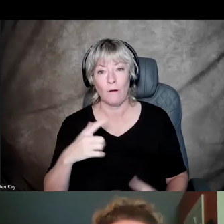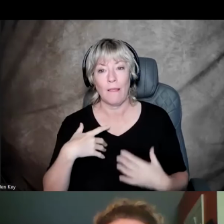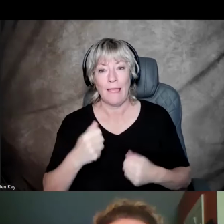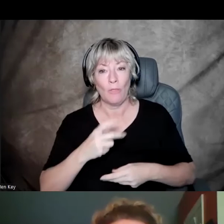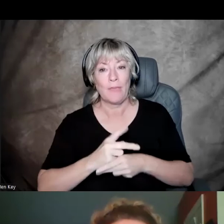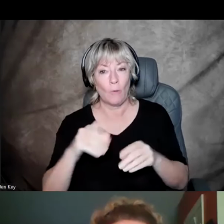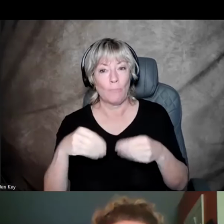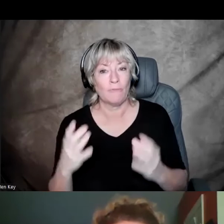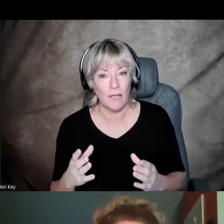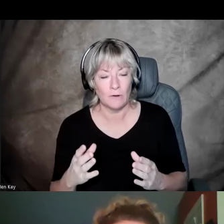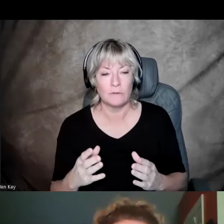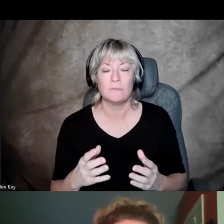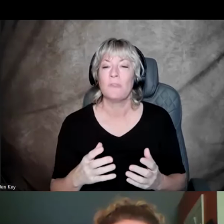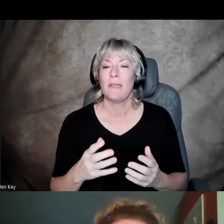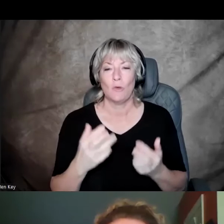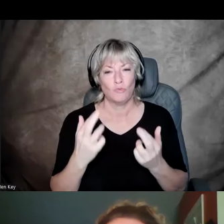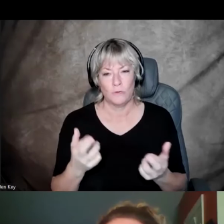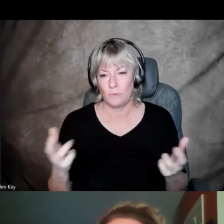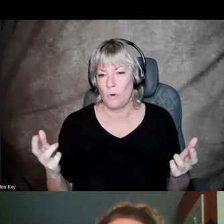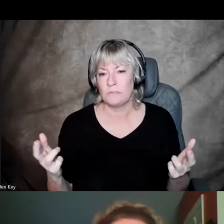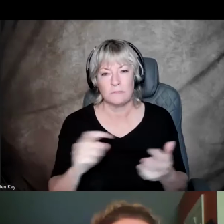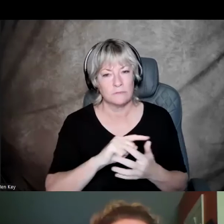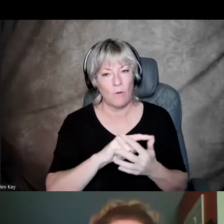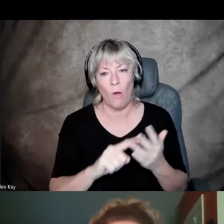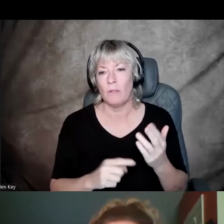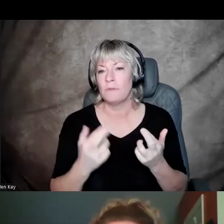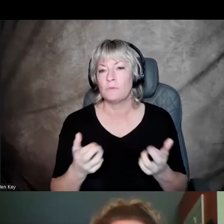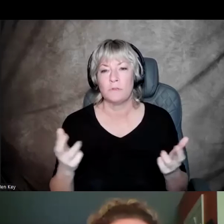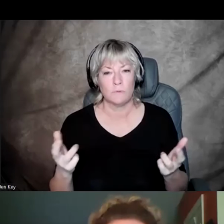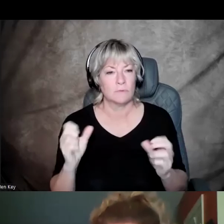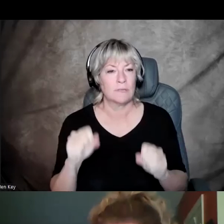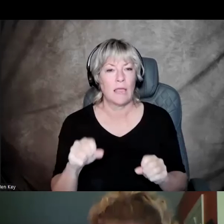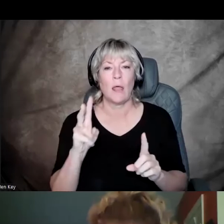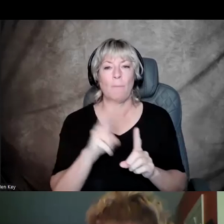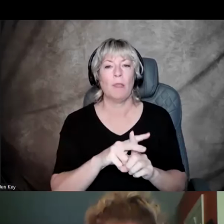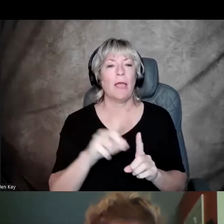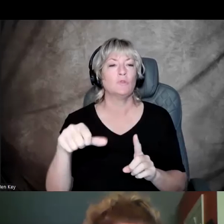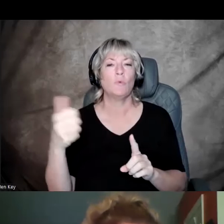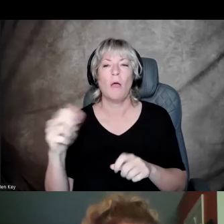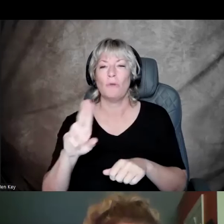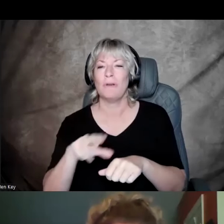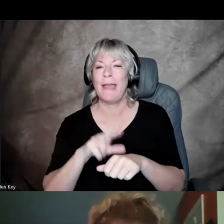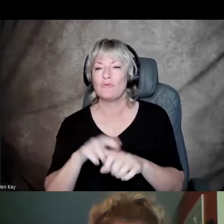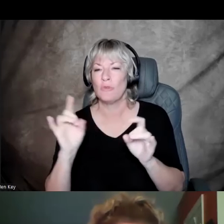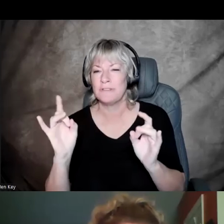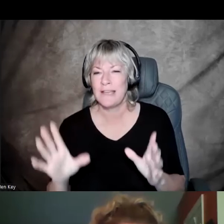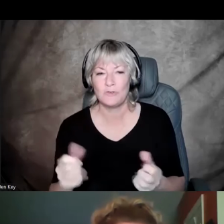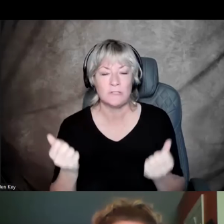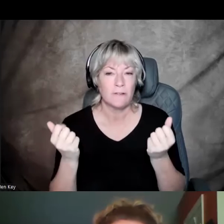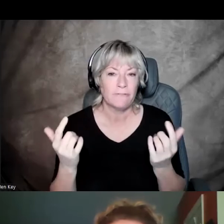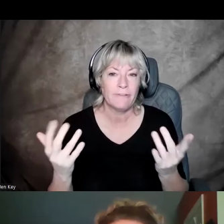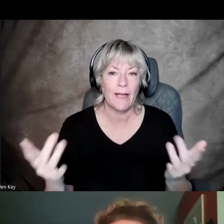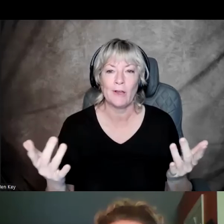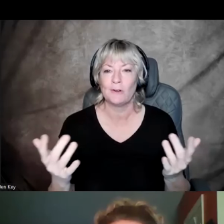emphasis. And of course, these resources can be applied to other natural disasters, fires, et